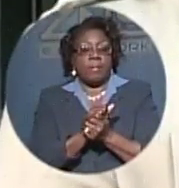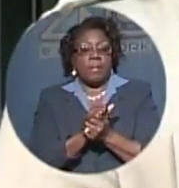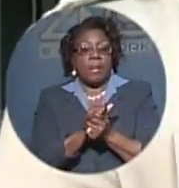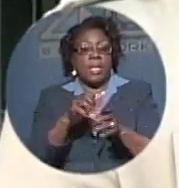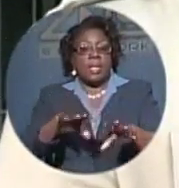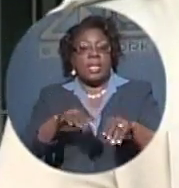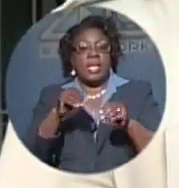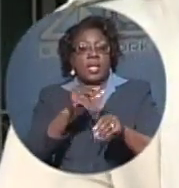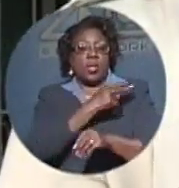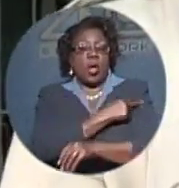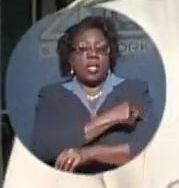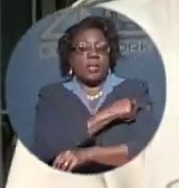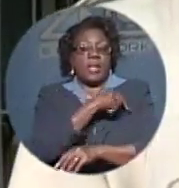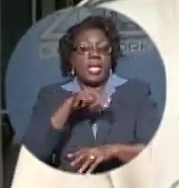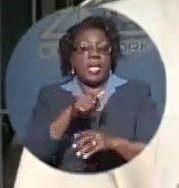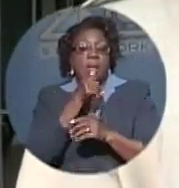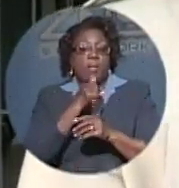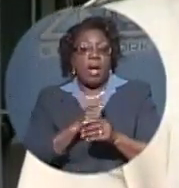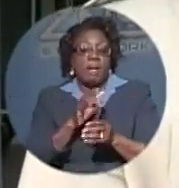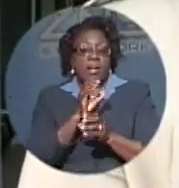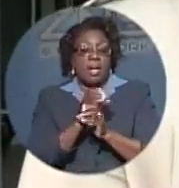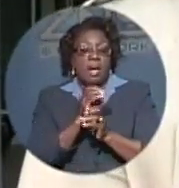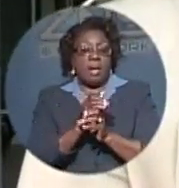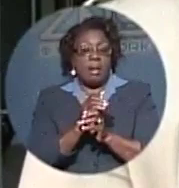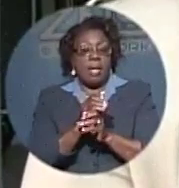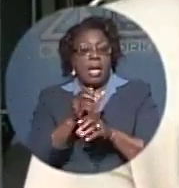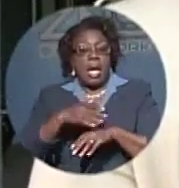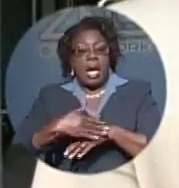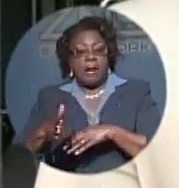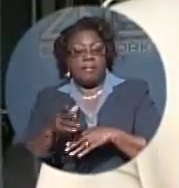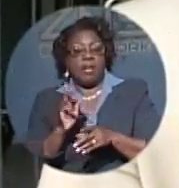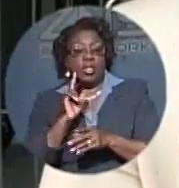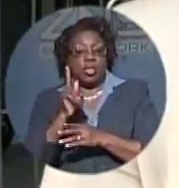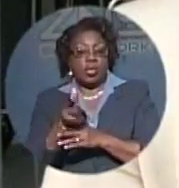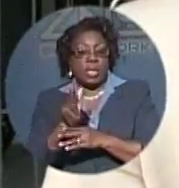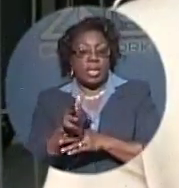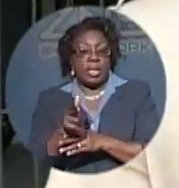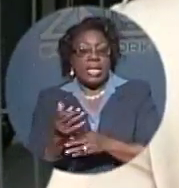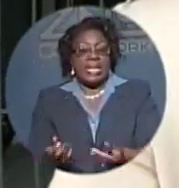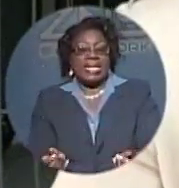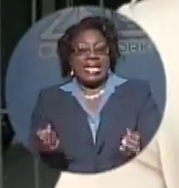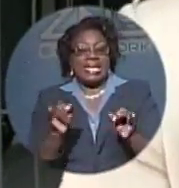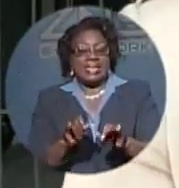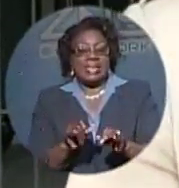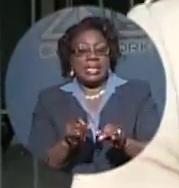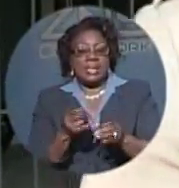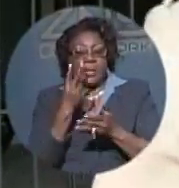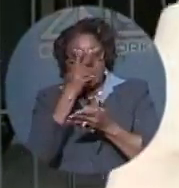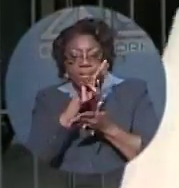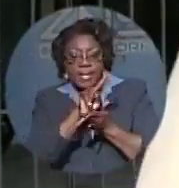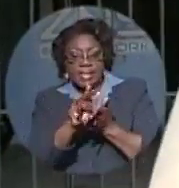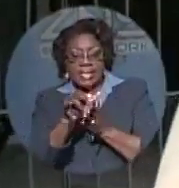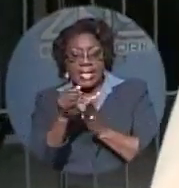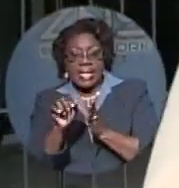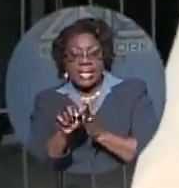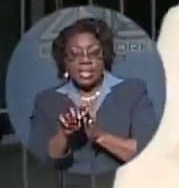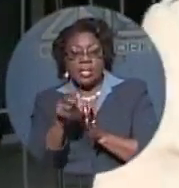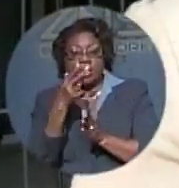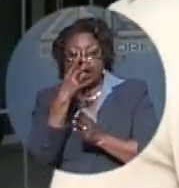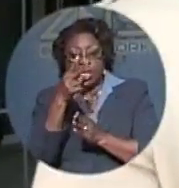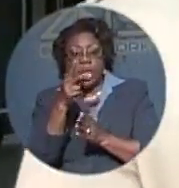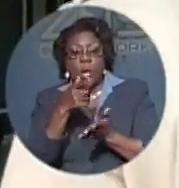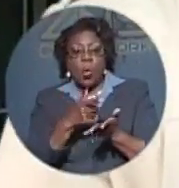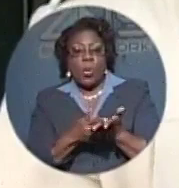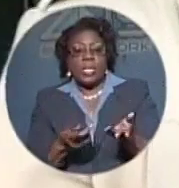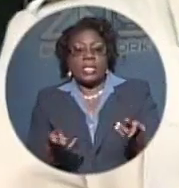Taken to the hospital by private vehicle shortly thereafter. The incident is now being investigated to see what